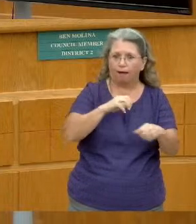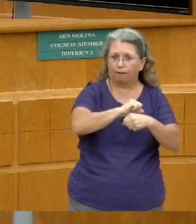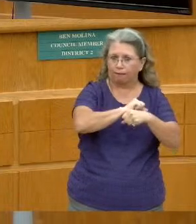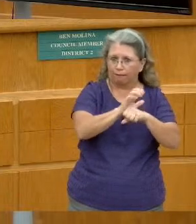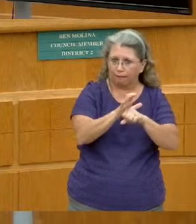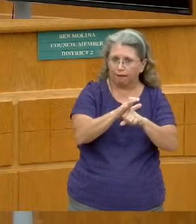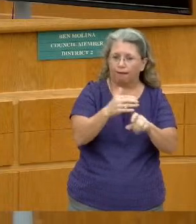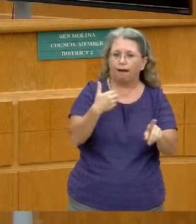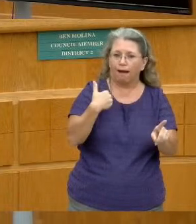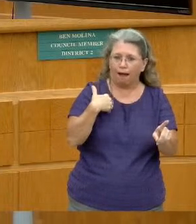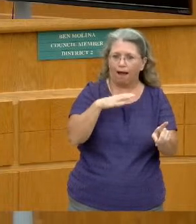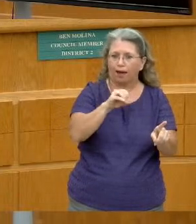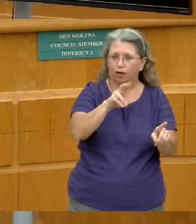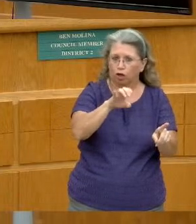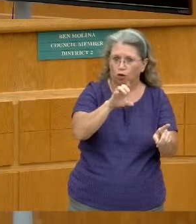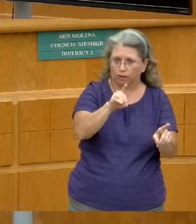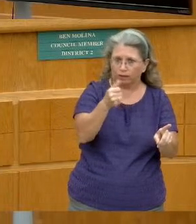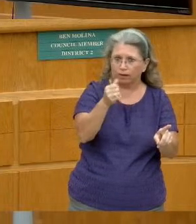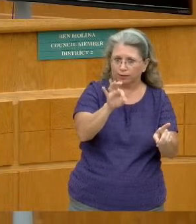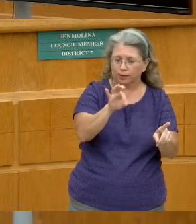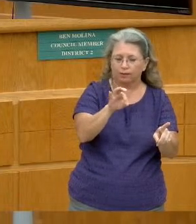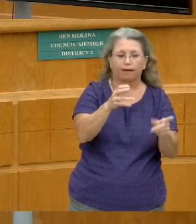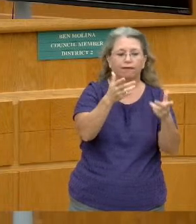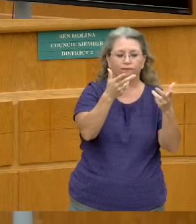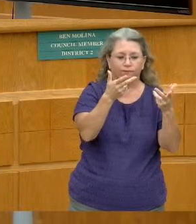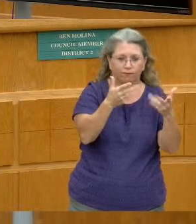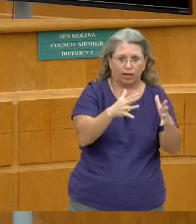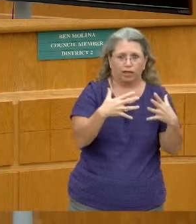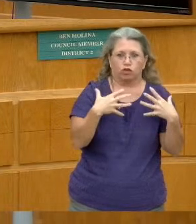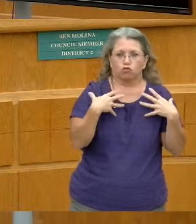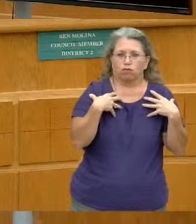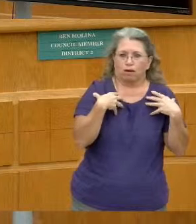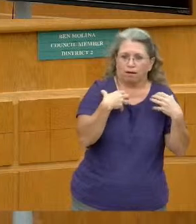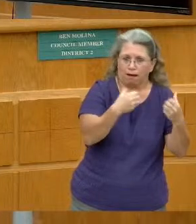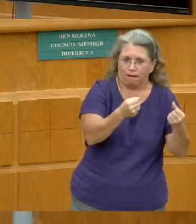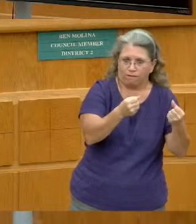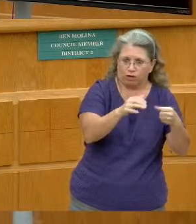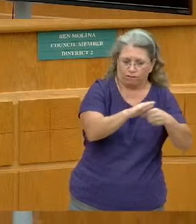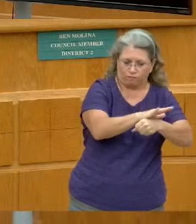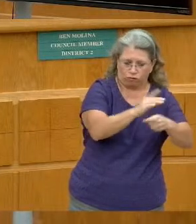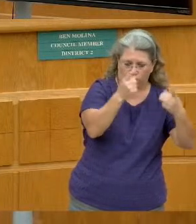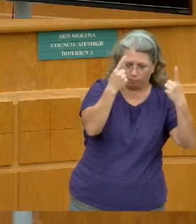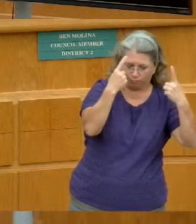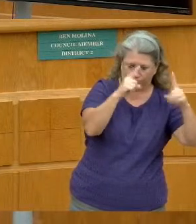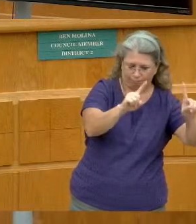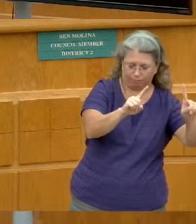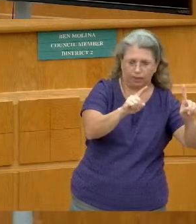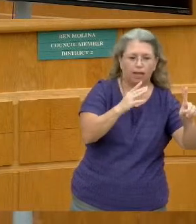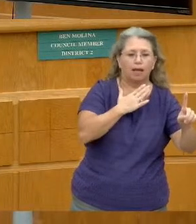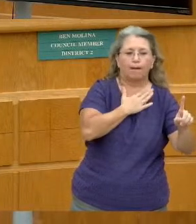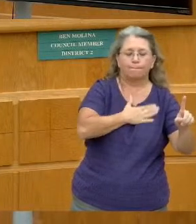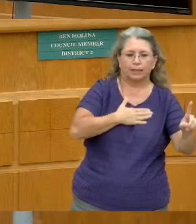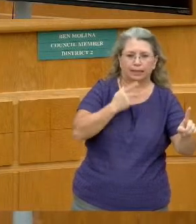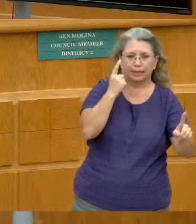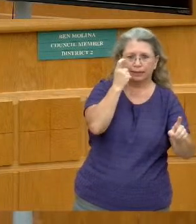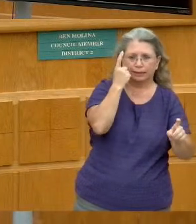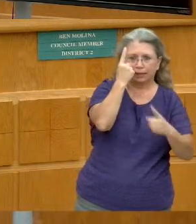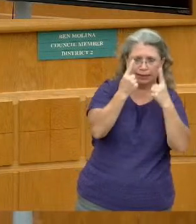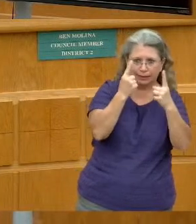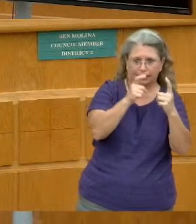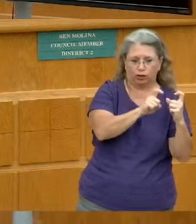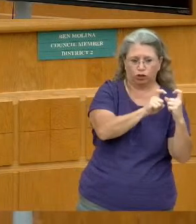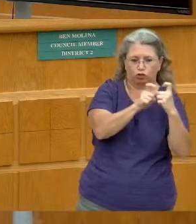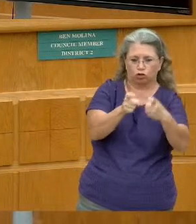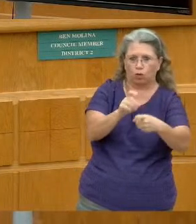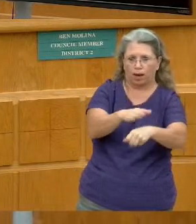have recovered successfully to please consider being a donor today. We